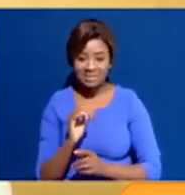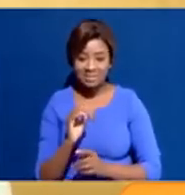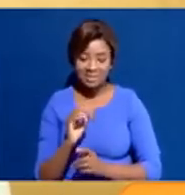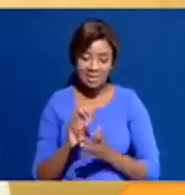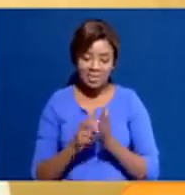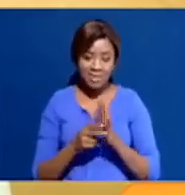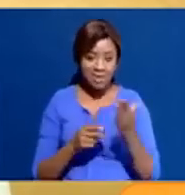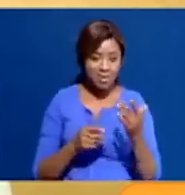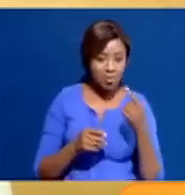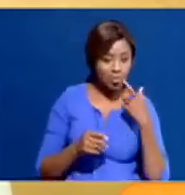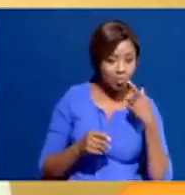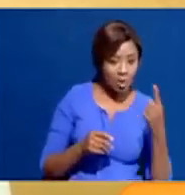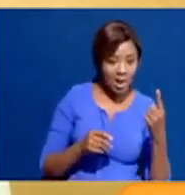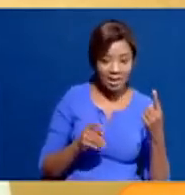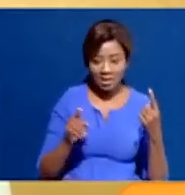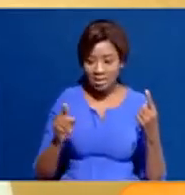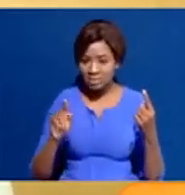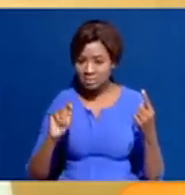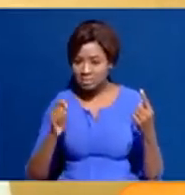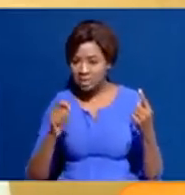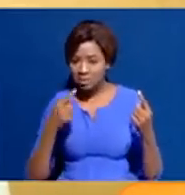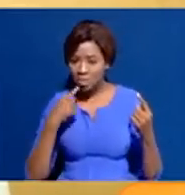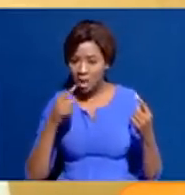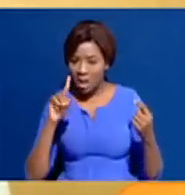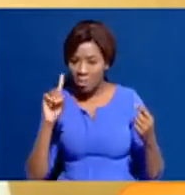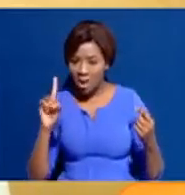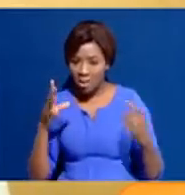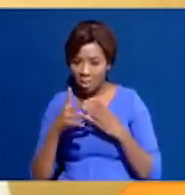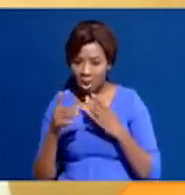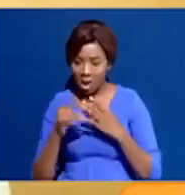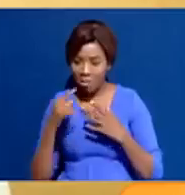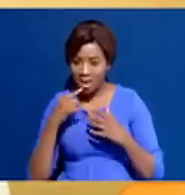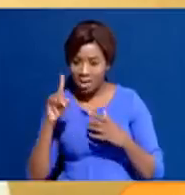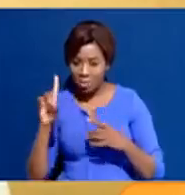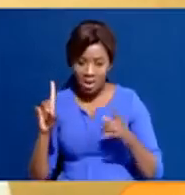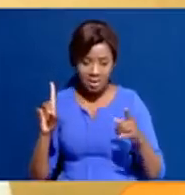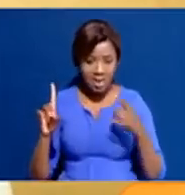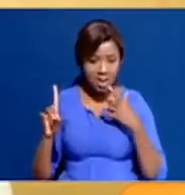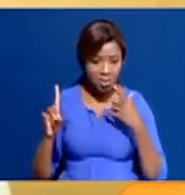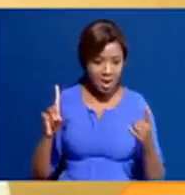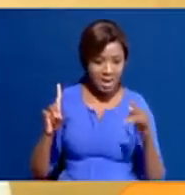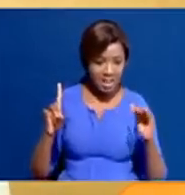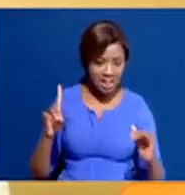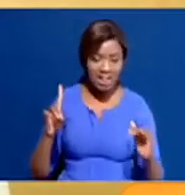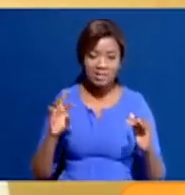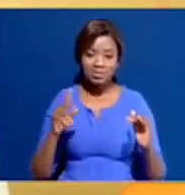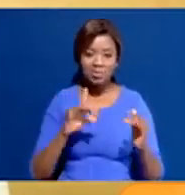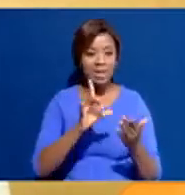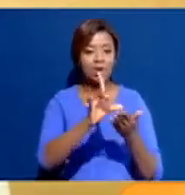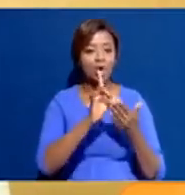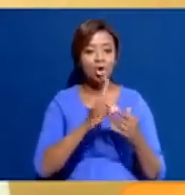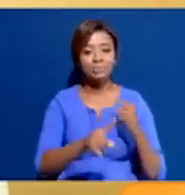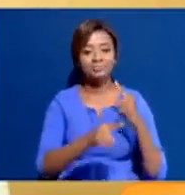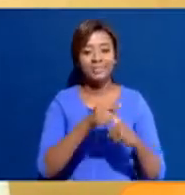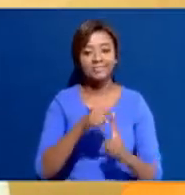moves from 100 to 101, our debt portfolio immediately goes up by 45 billion